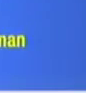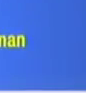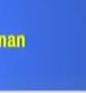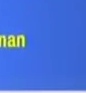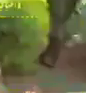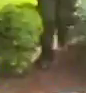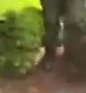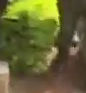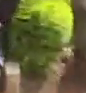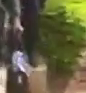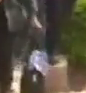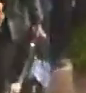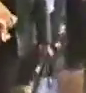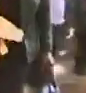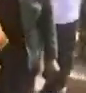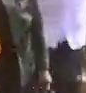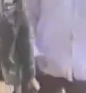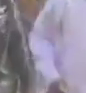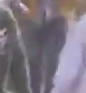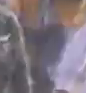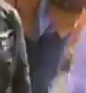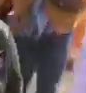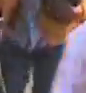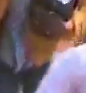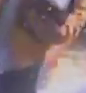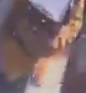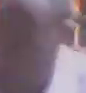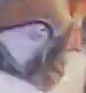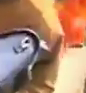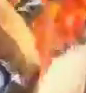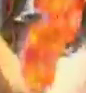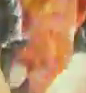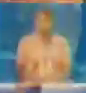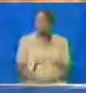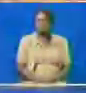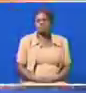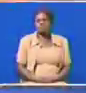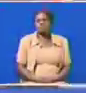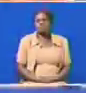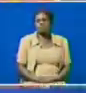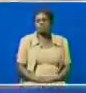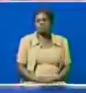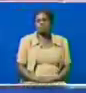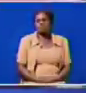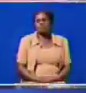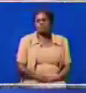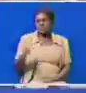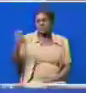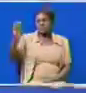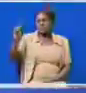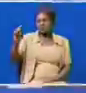a national forum. This even as Odinga's ODM party's top organ, the National Executive